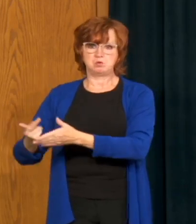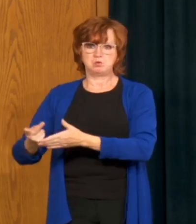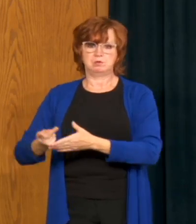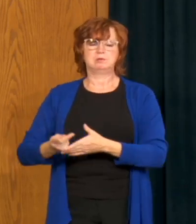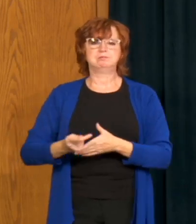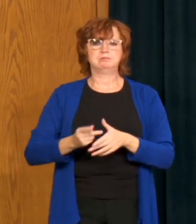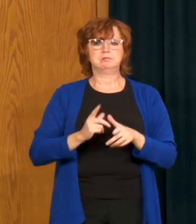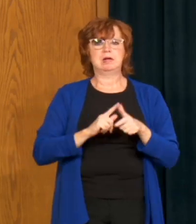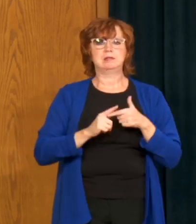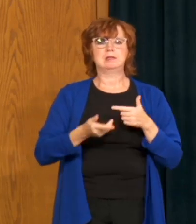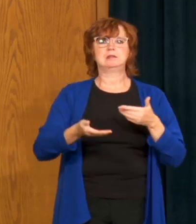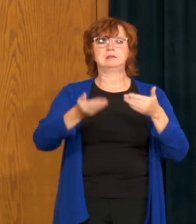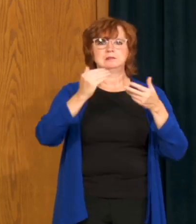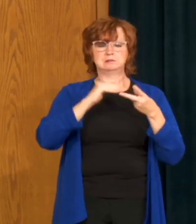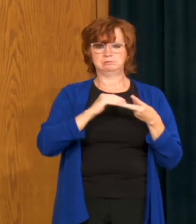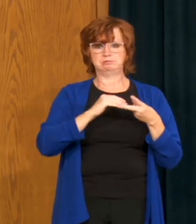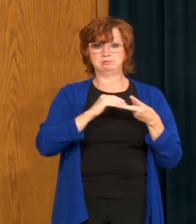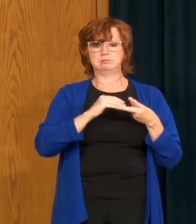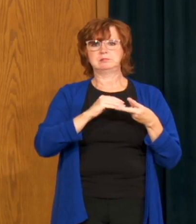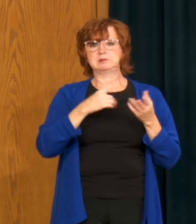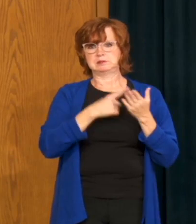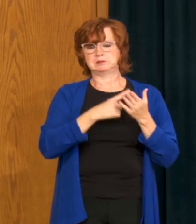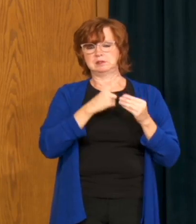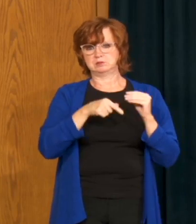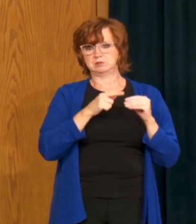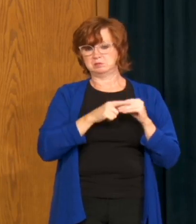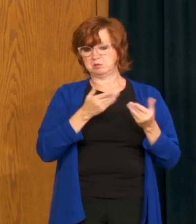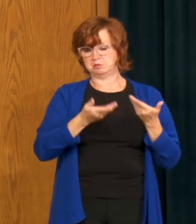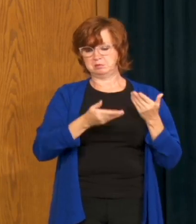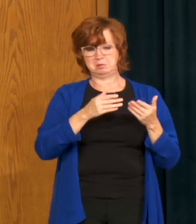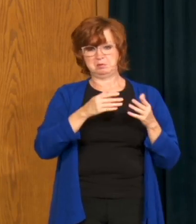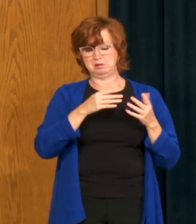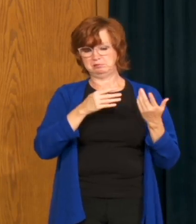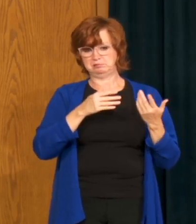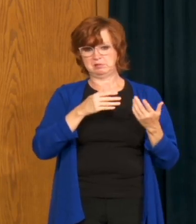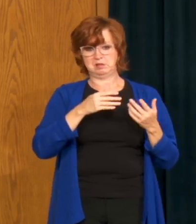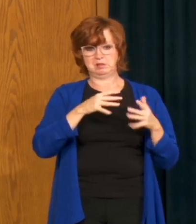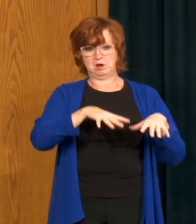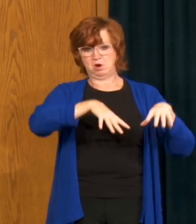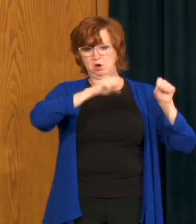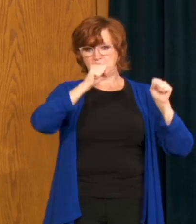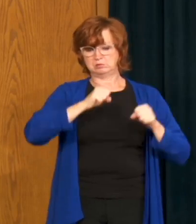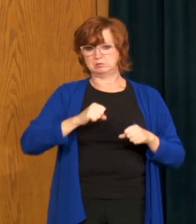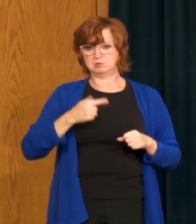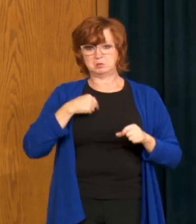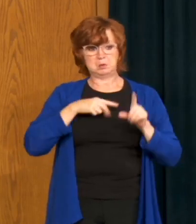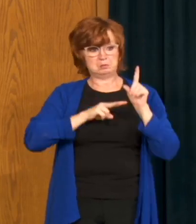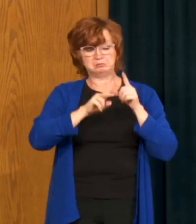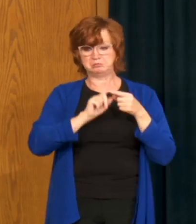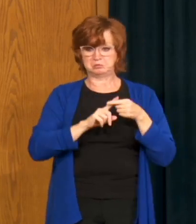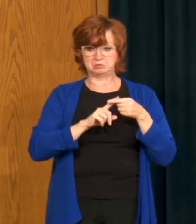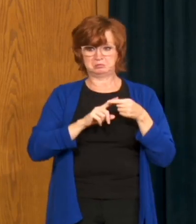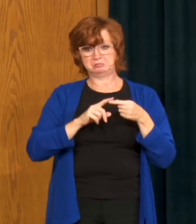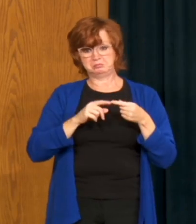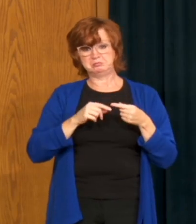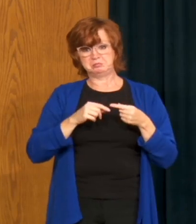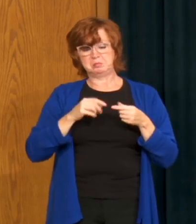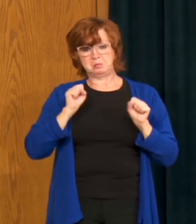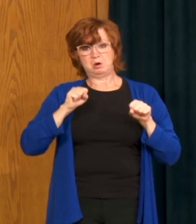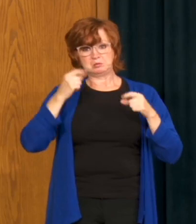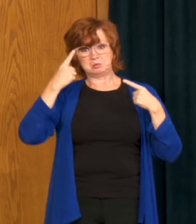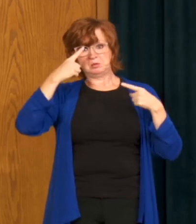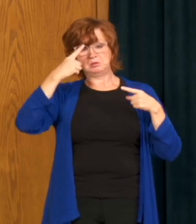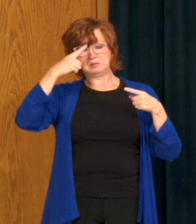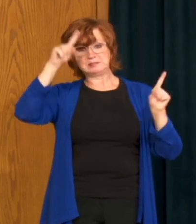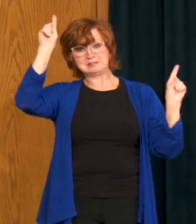that does occur. So we look forward to a positive outcome on our bid, in part because we